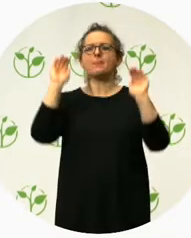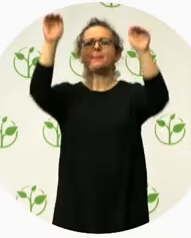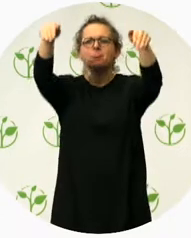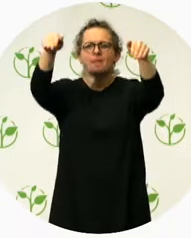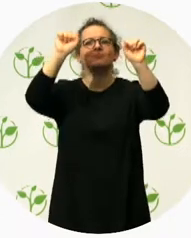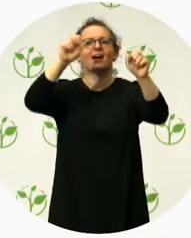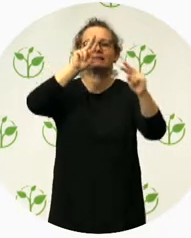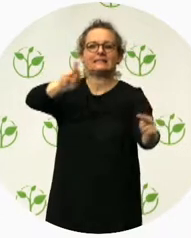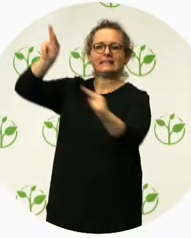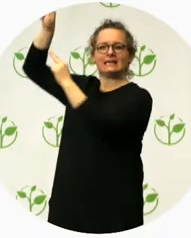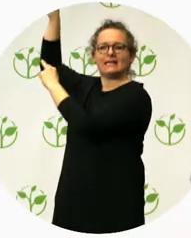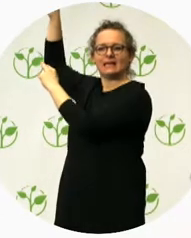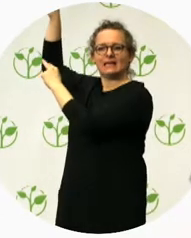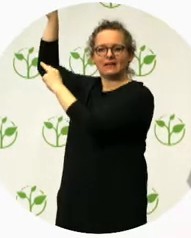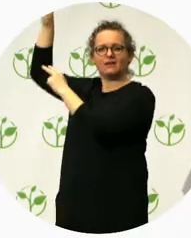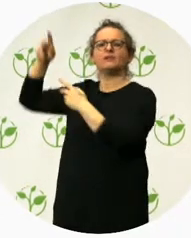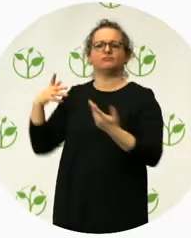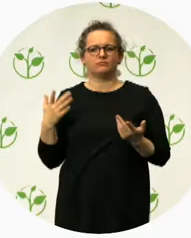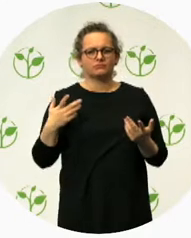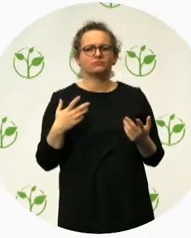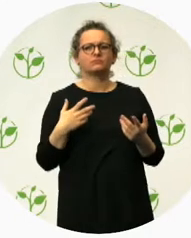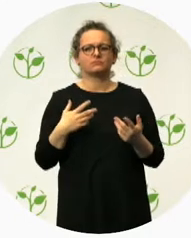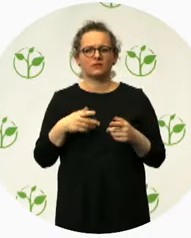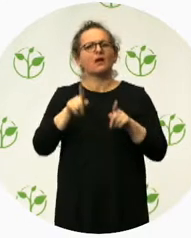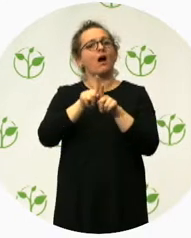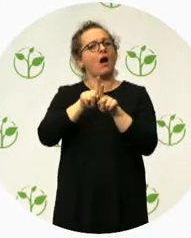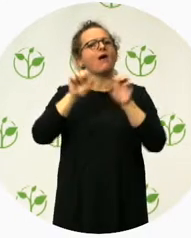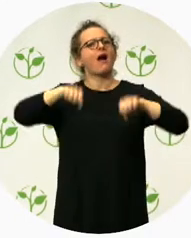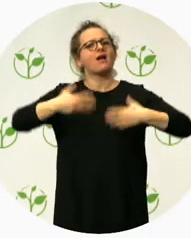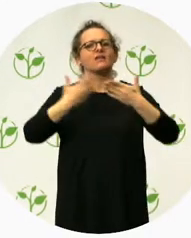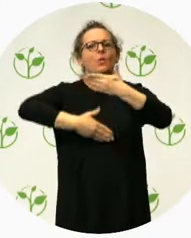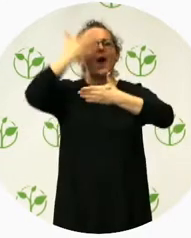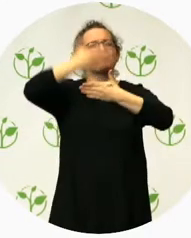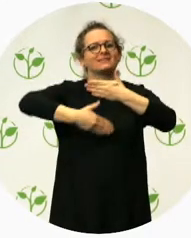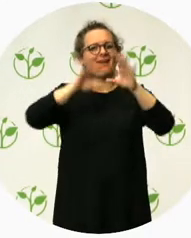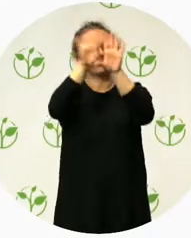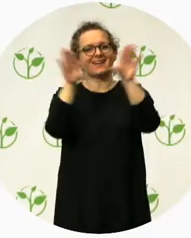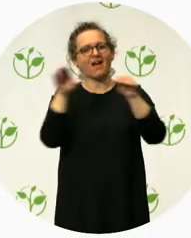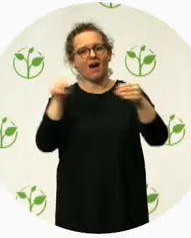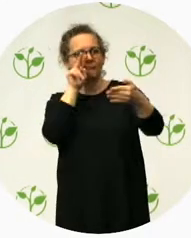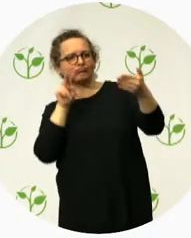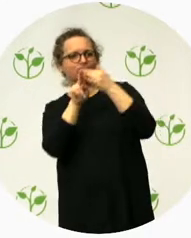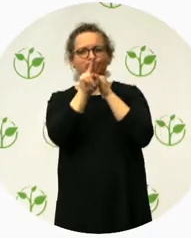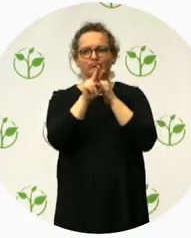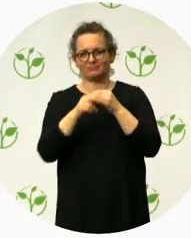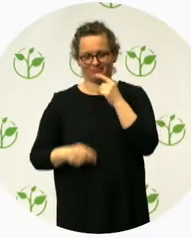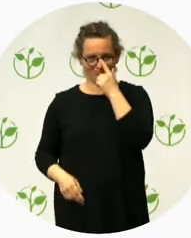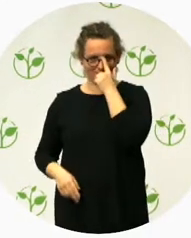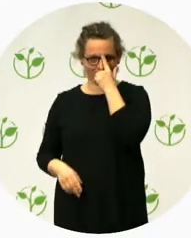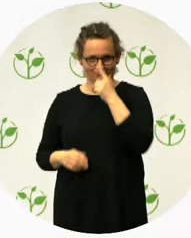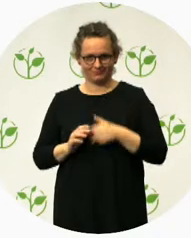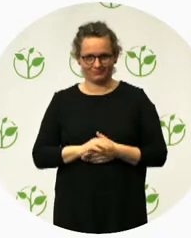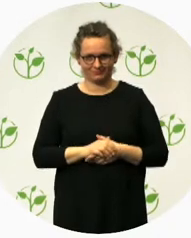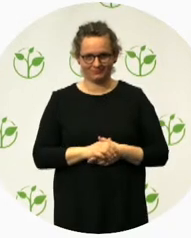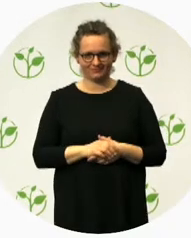year, because we are trying to make sure that we reach as many people as possible, because this room only has a certain capacity, in each of our